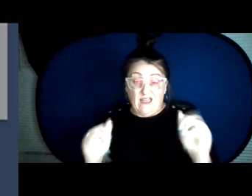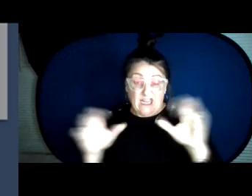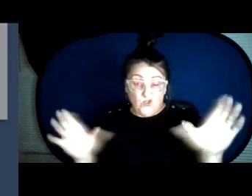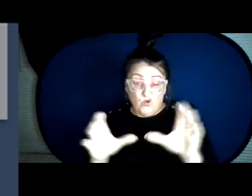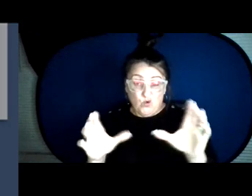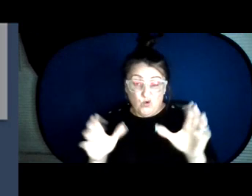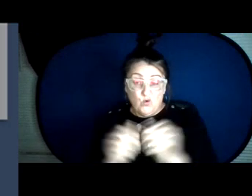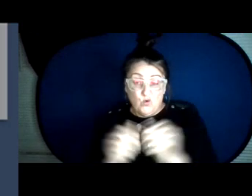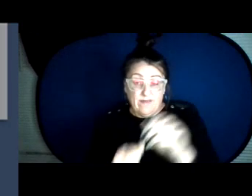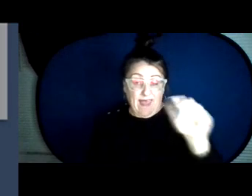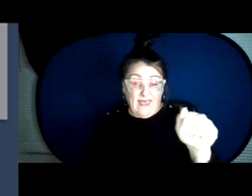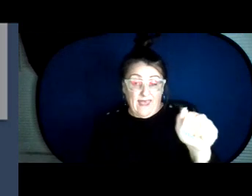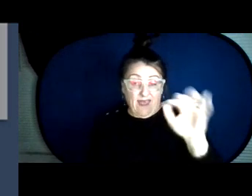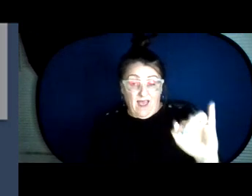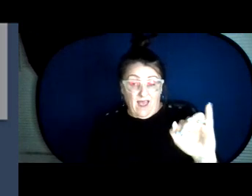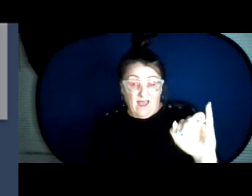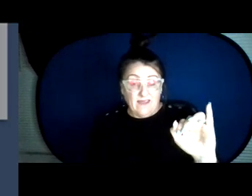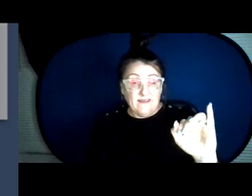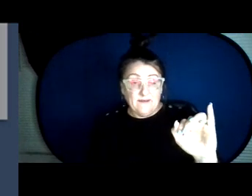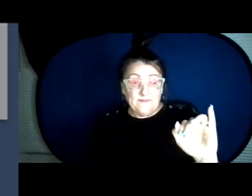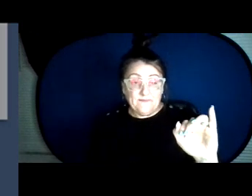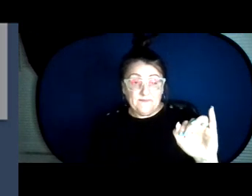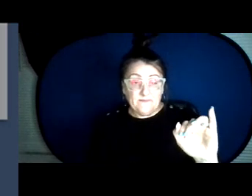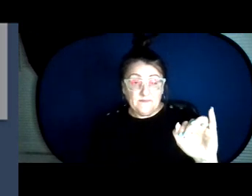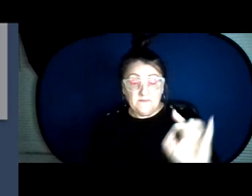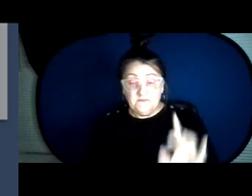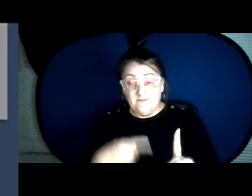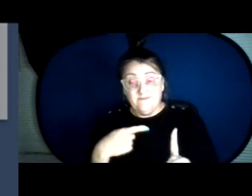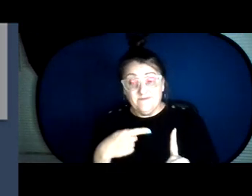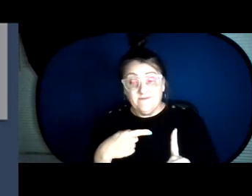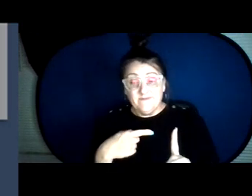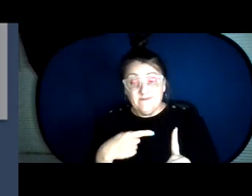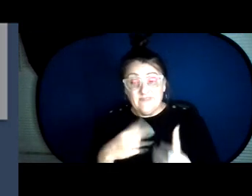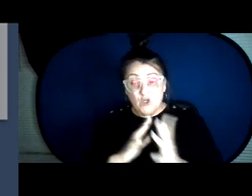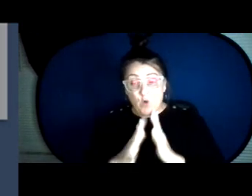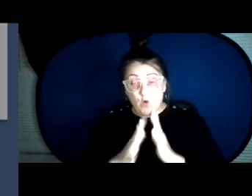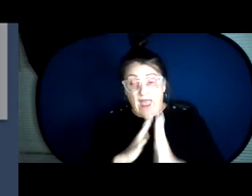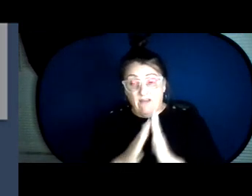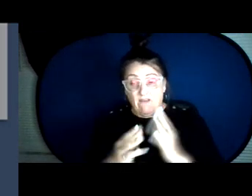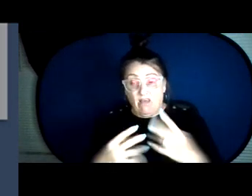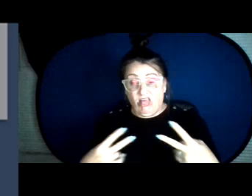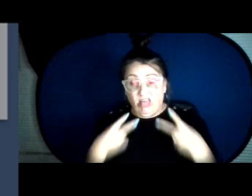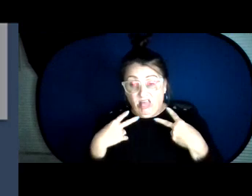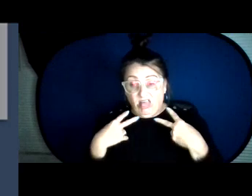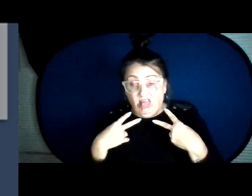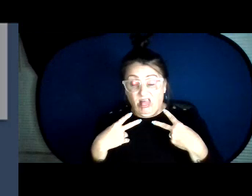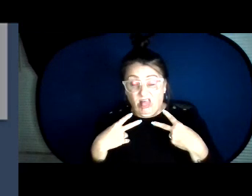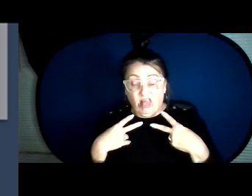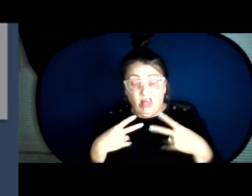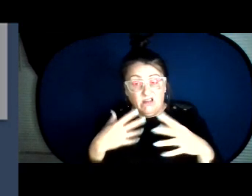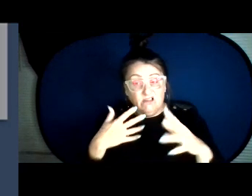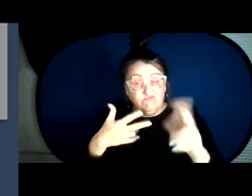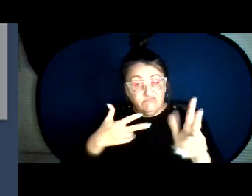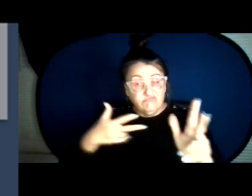pointed out. Particularly some of the traffic congestion issues that it can address,